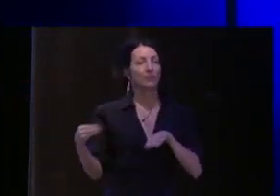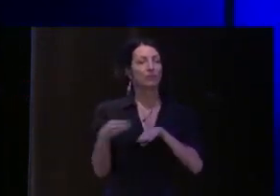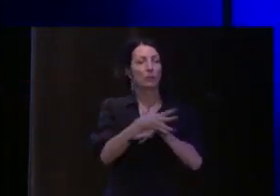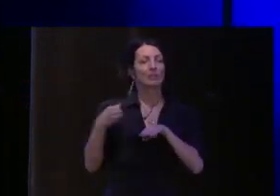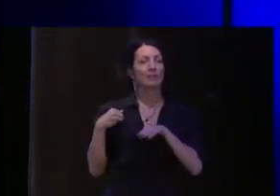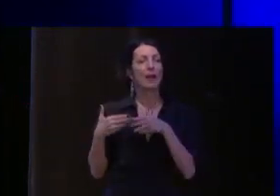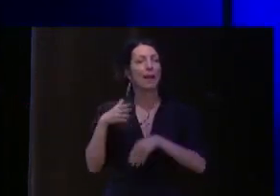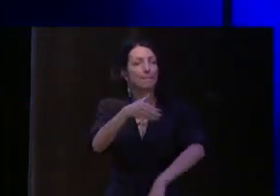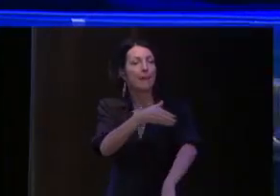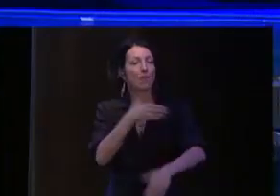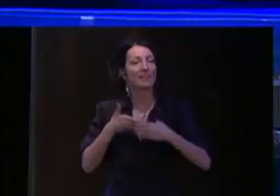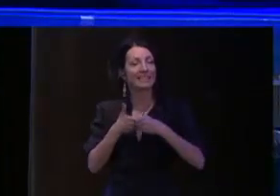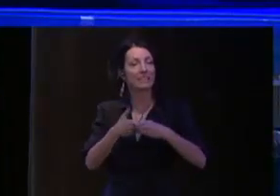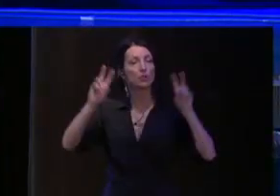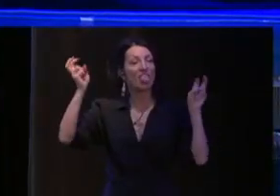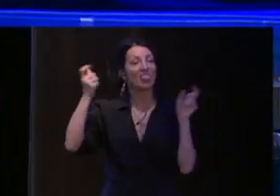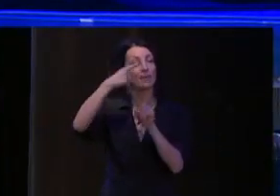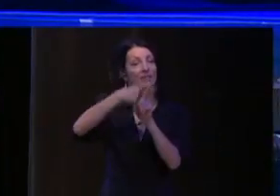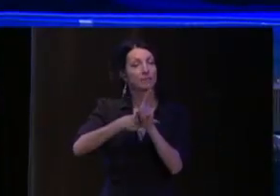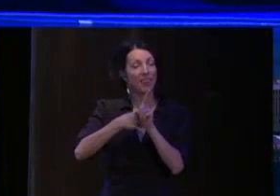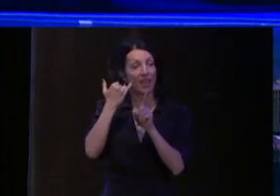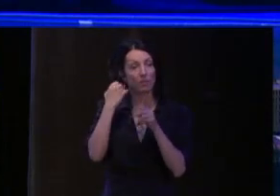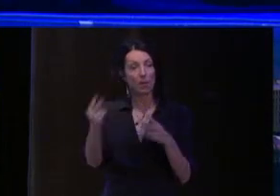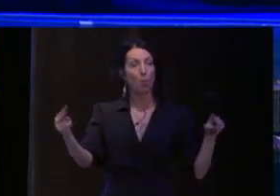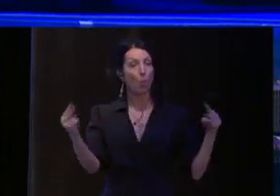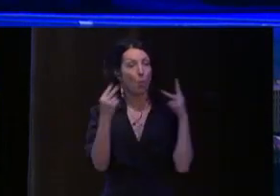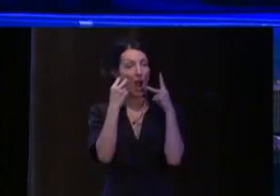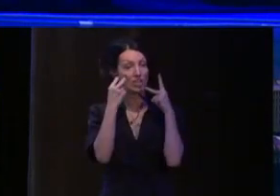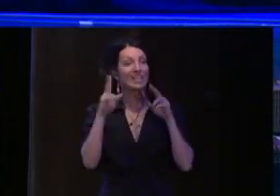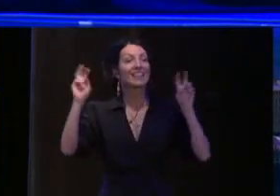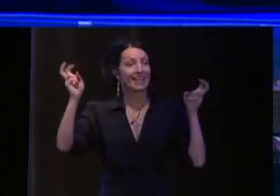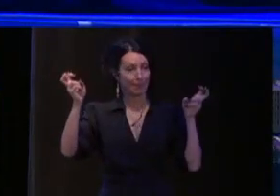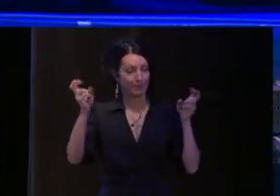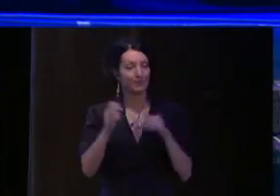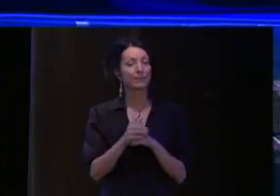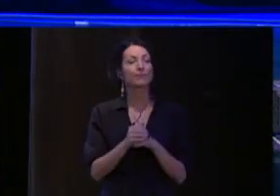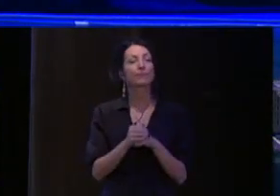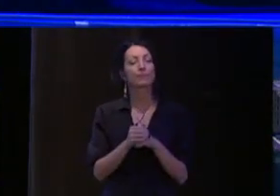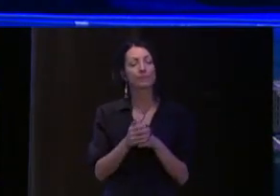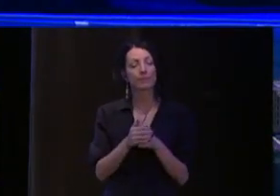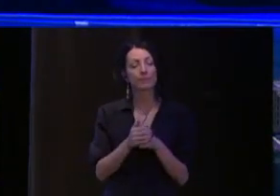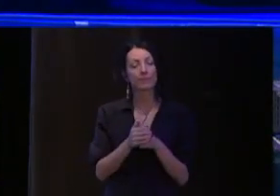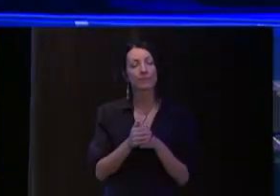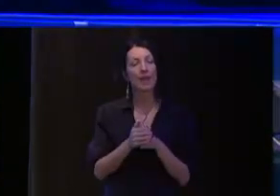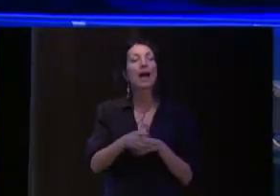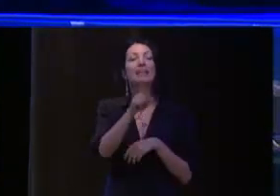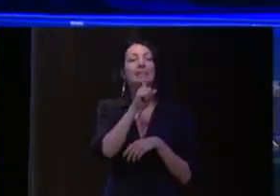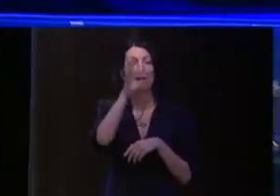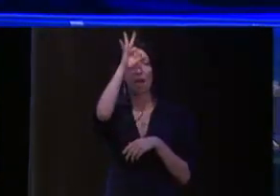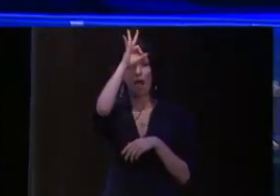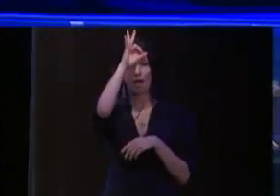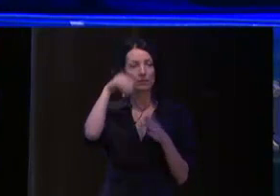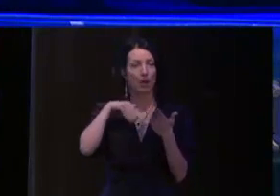powerful lead-in to our theme of the month, if you've been following this particular theme, and that is the single-eye